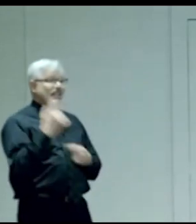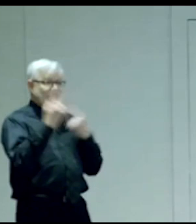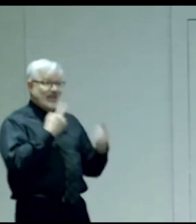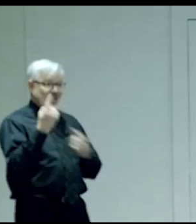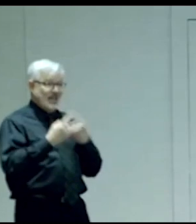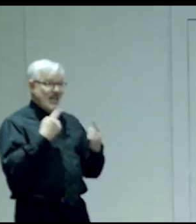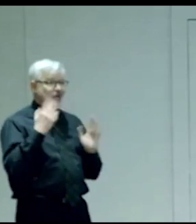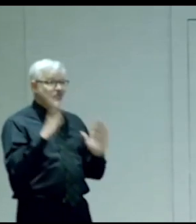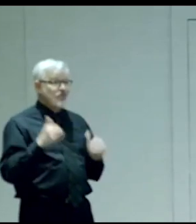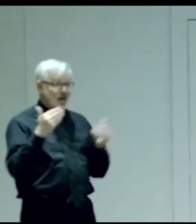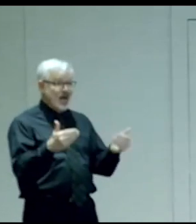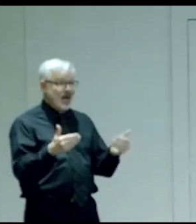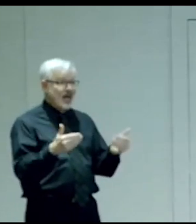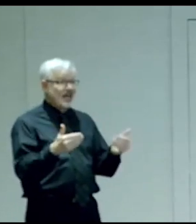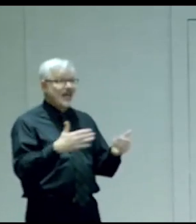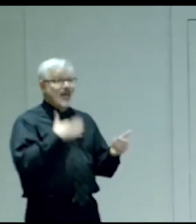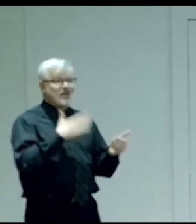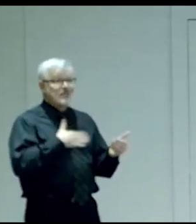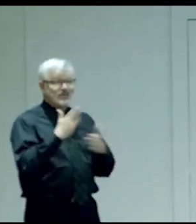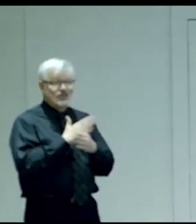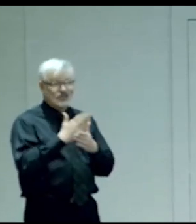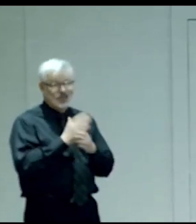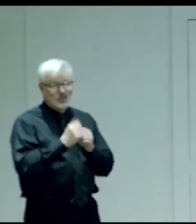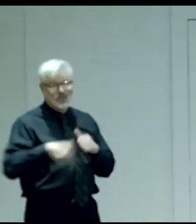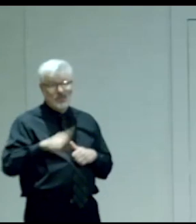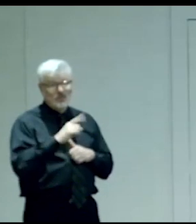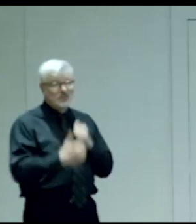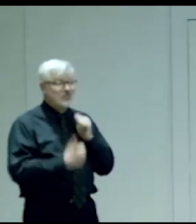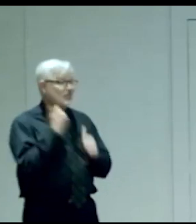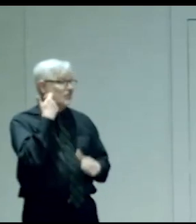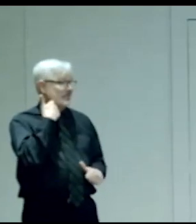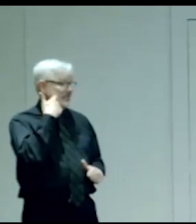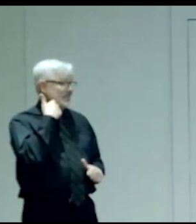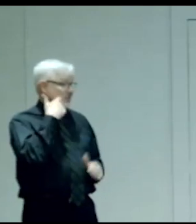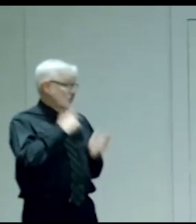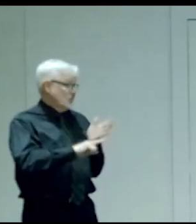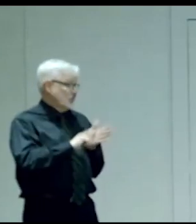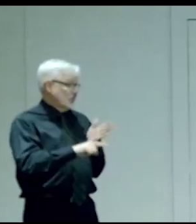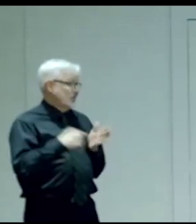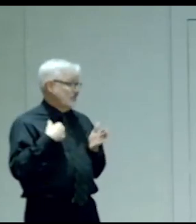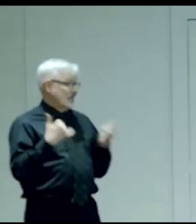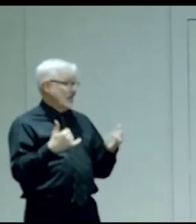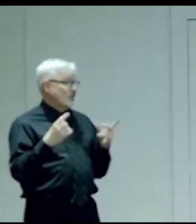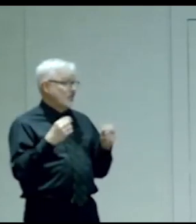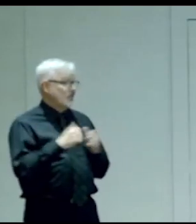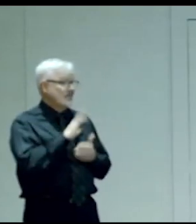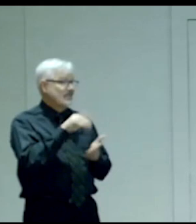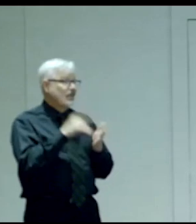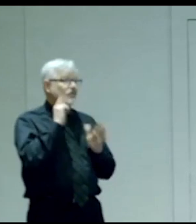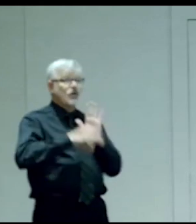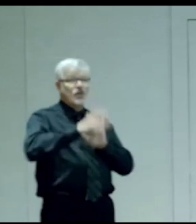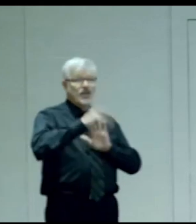will move on and gladly share with you some of the most recent research we are doing in the Center for